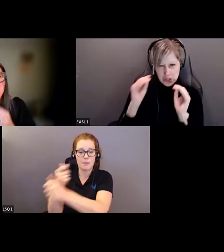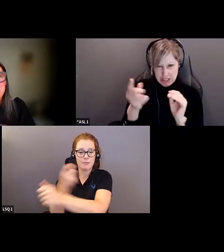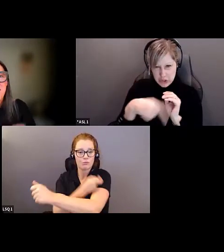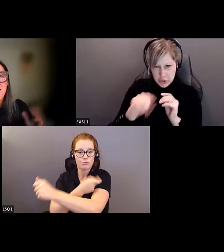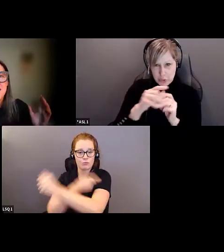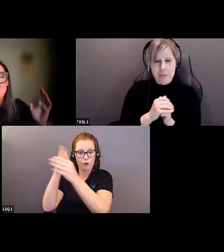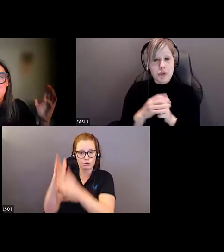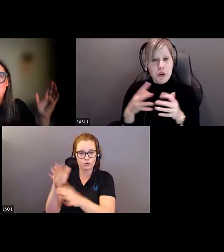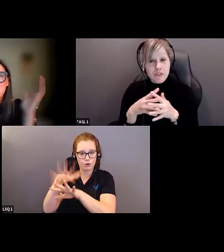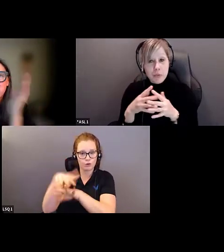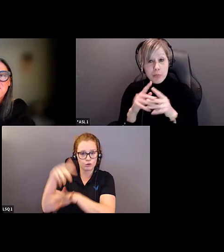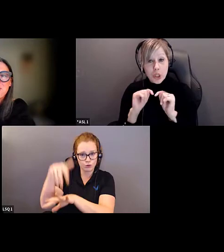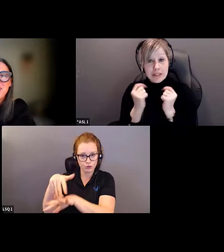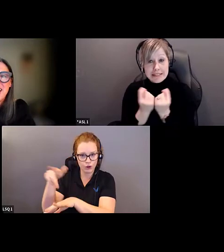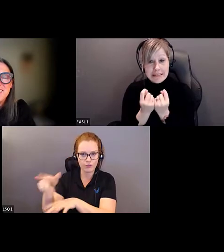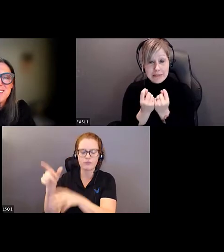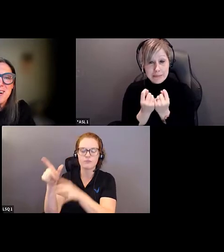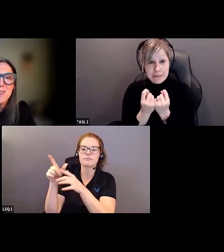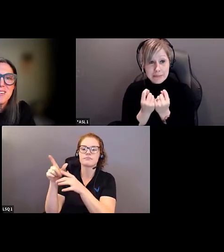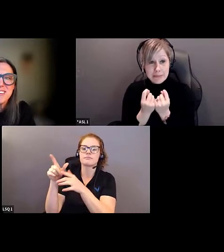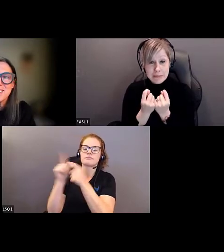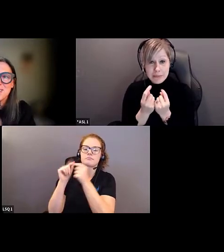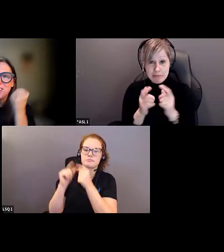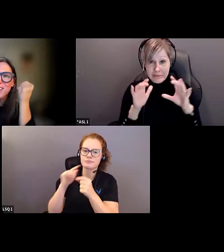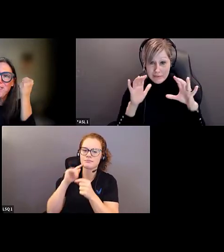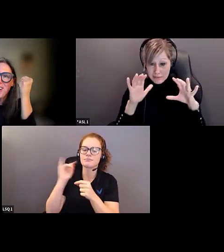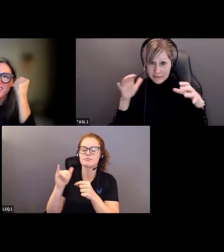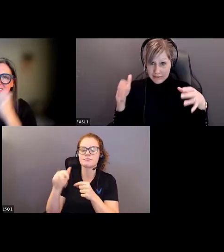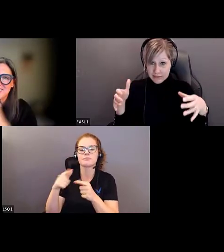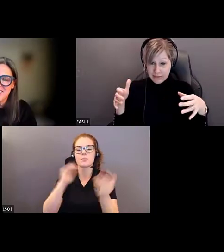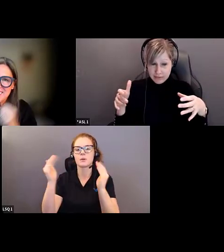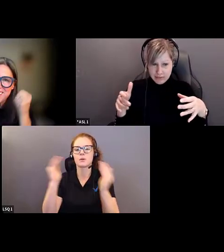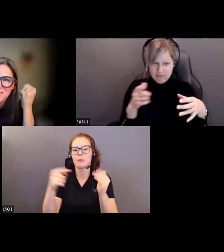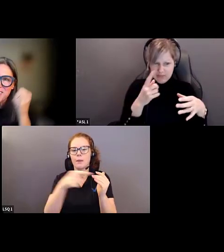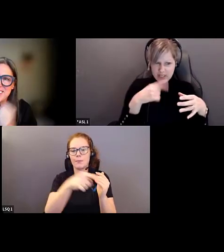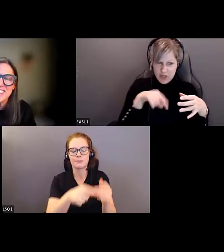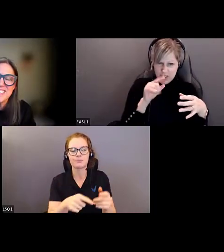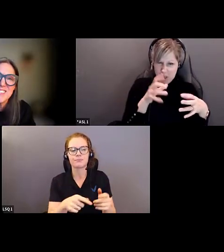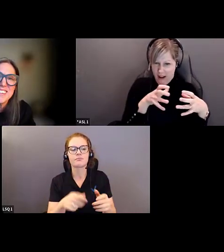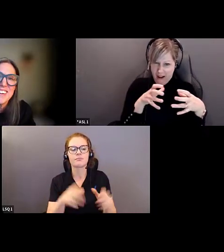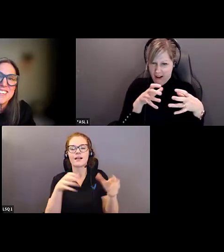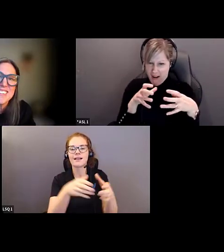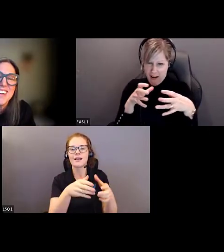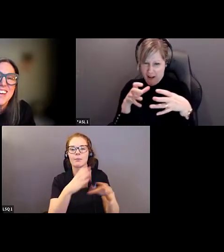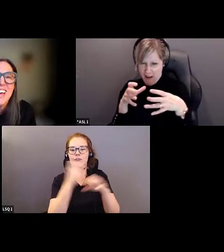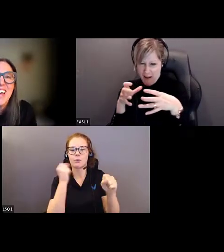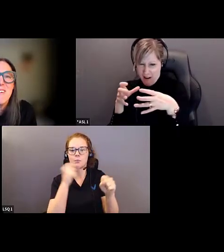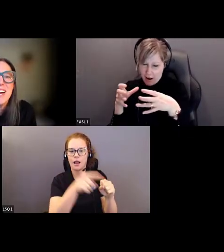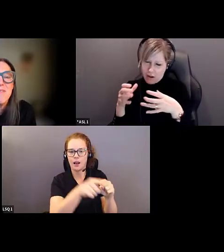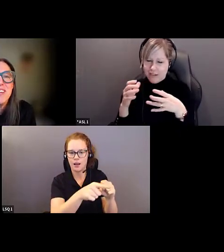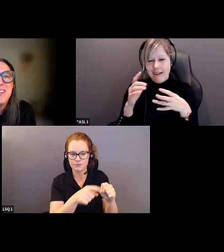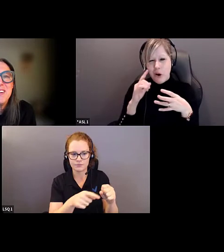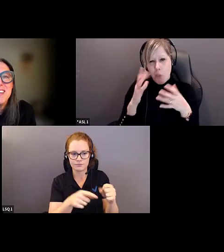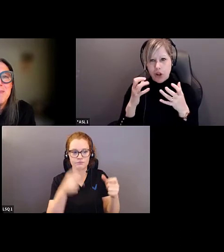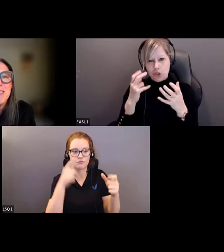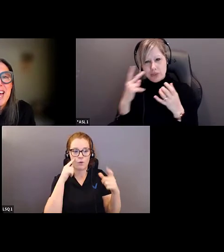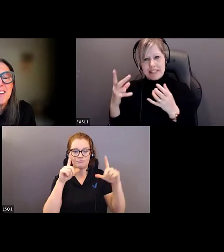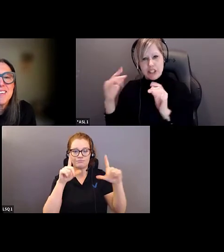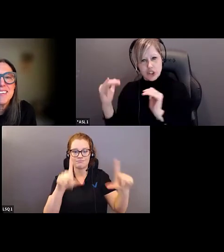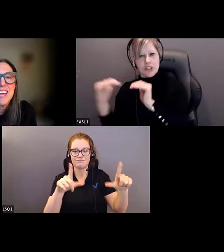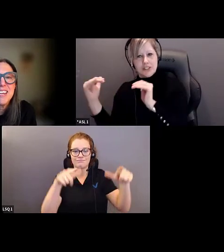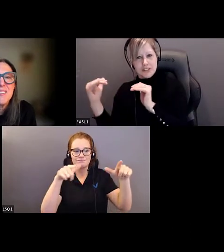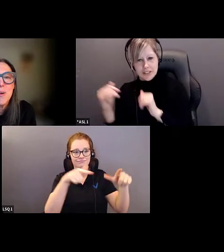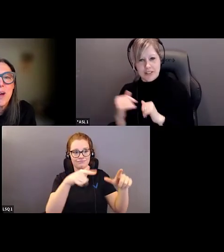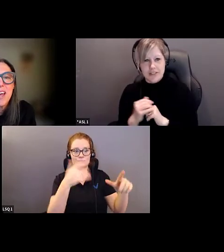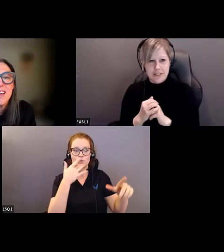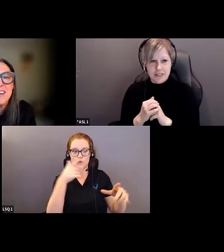the O's, trying to move to the end zone to achieve justice, right? That's the win here, achieving justice. And we have the other team, the